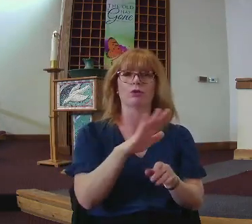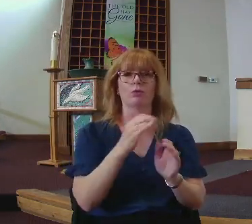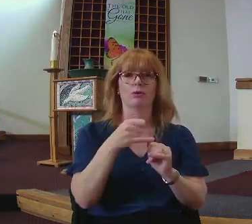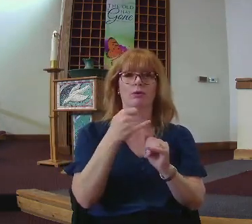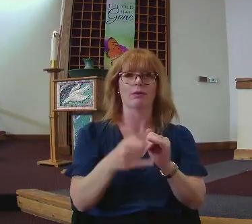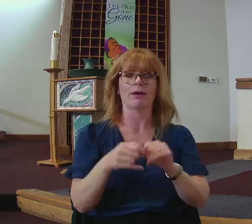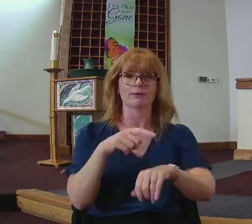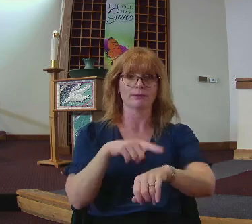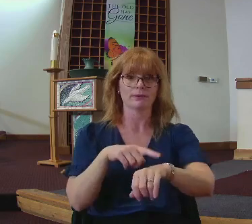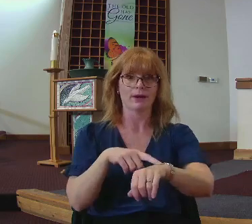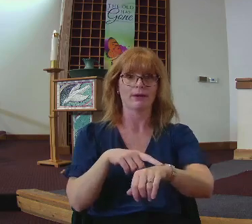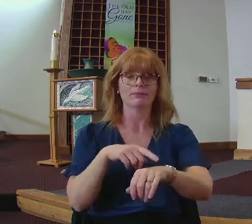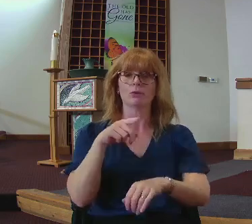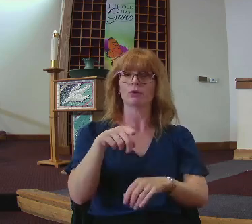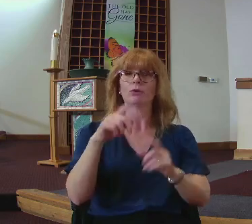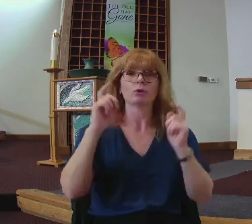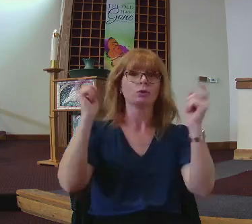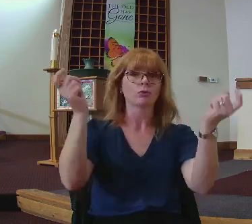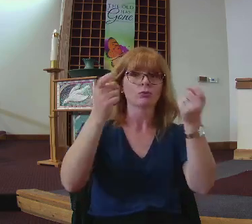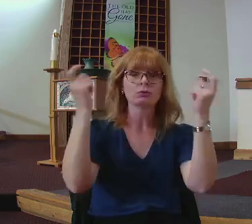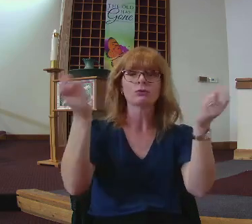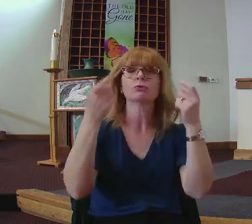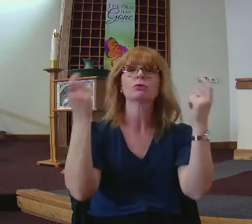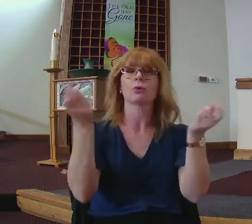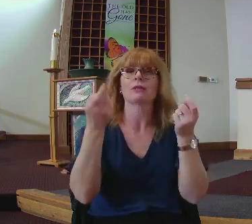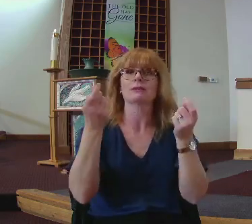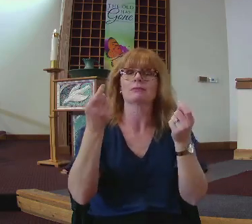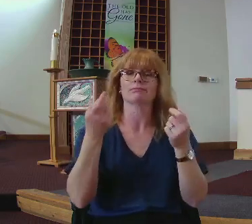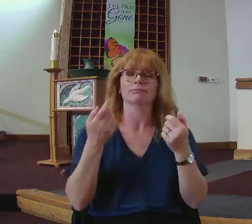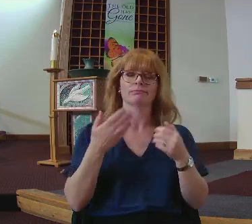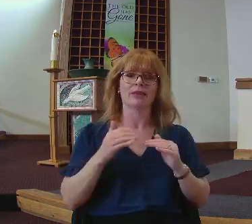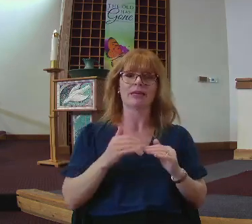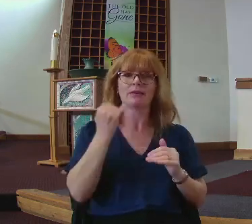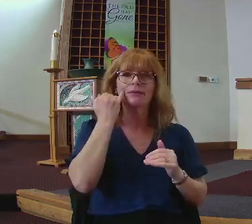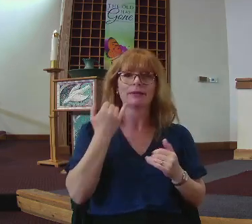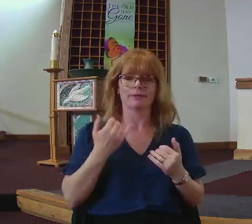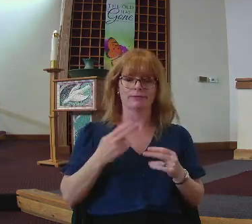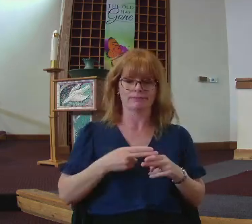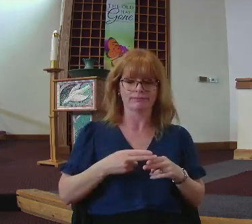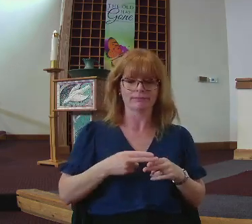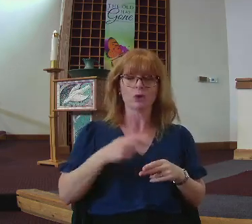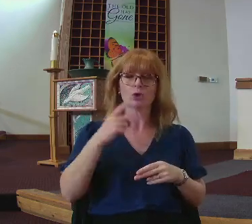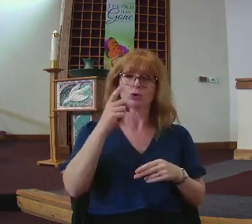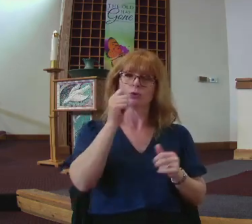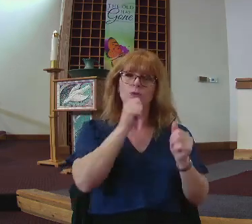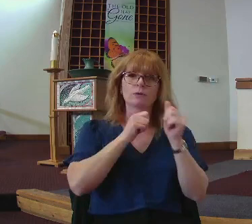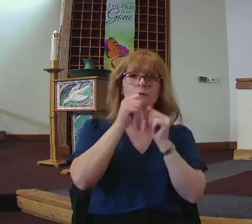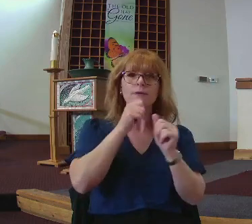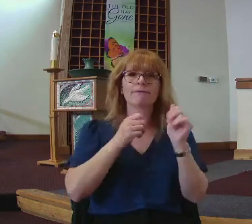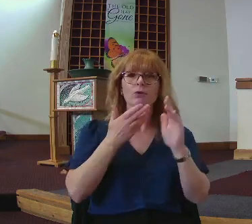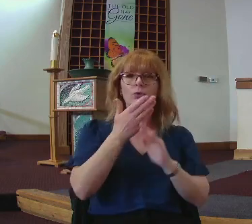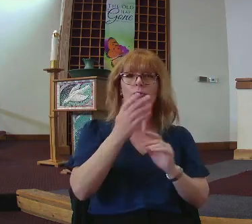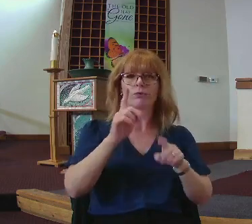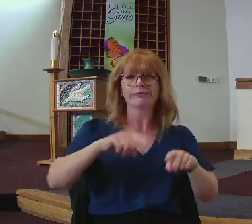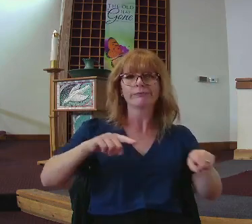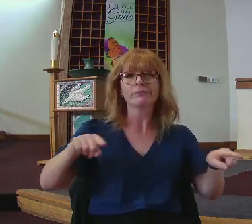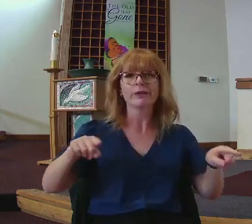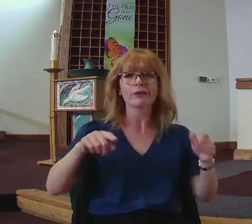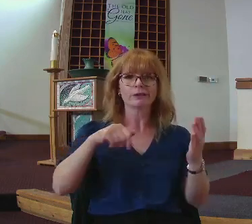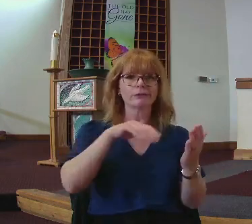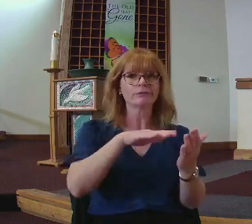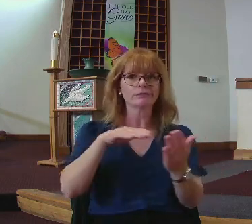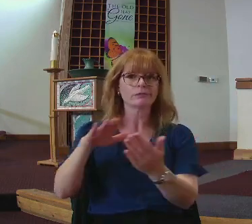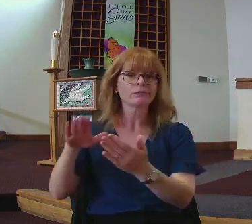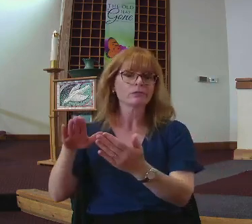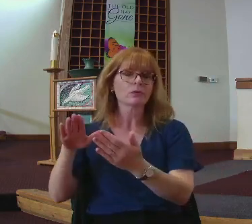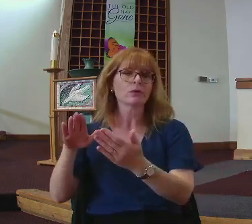you rejoice, even if now for a little while you have had to suffer various trials, so that the